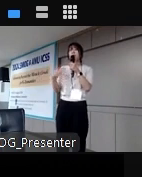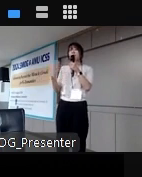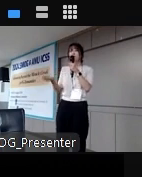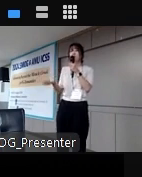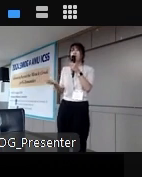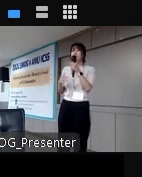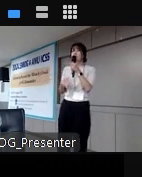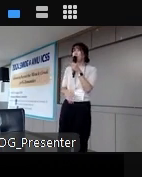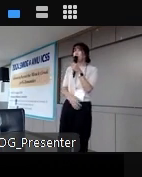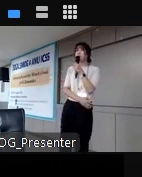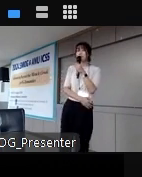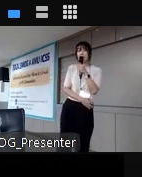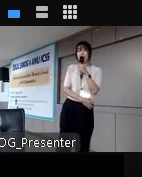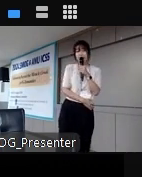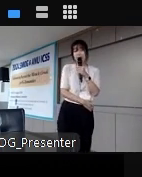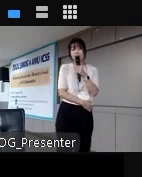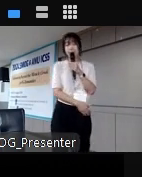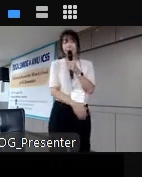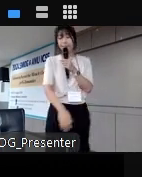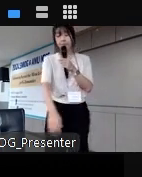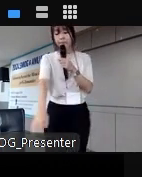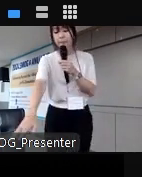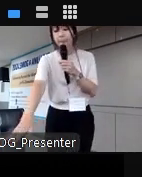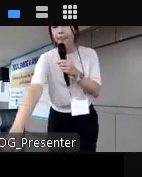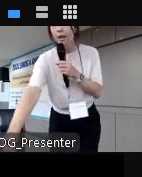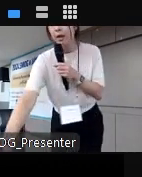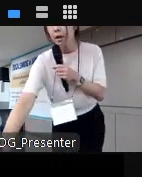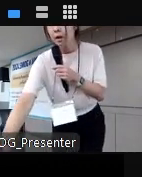collocation, therefore subset problem does not exist.